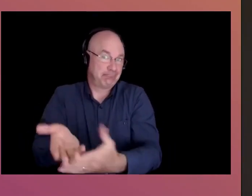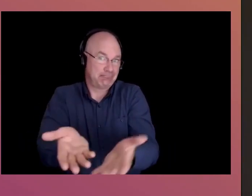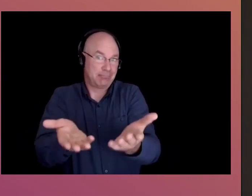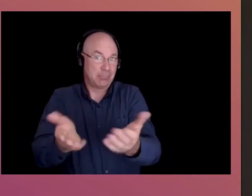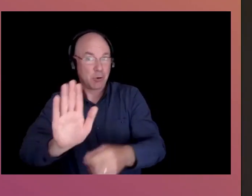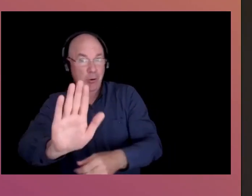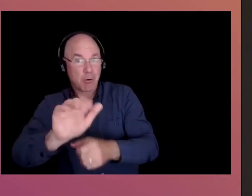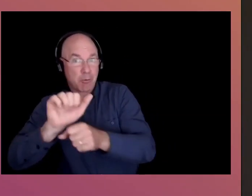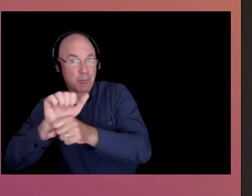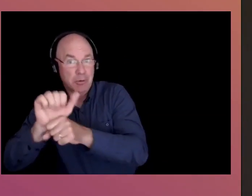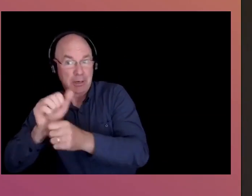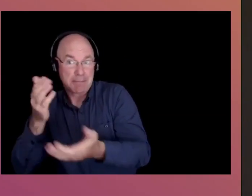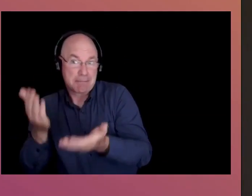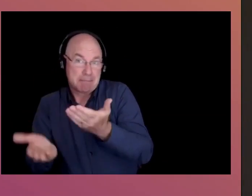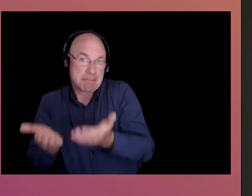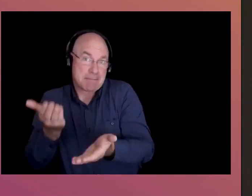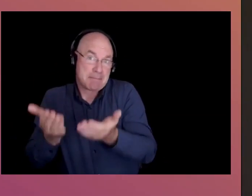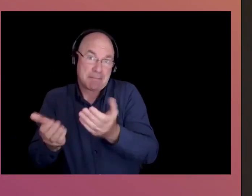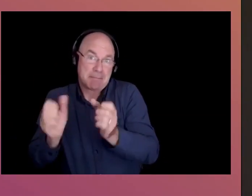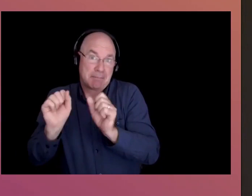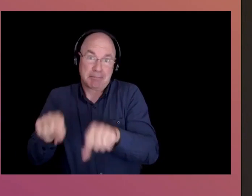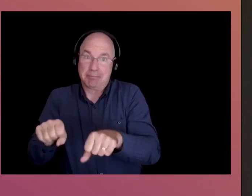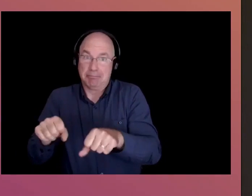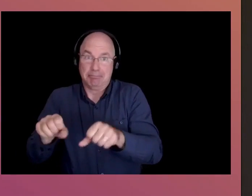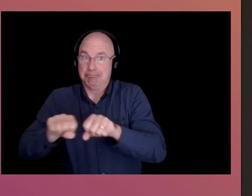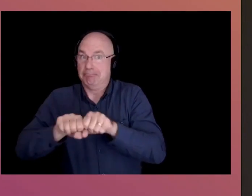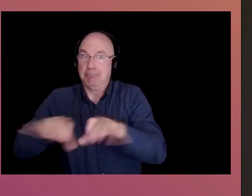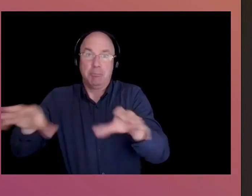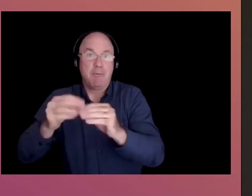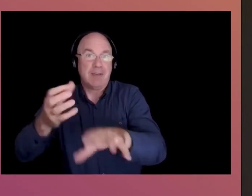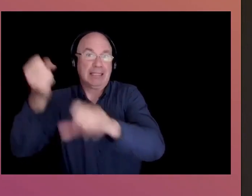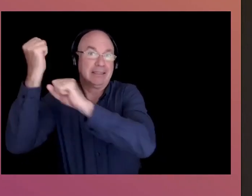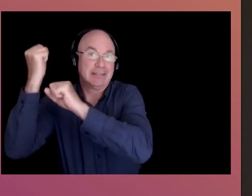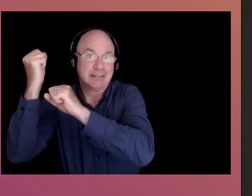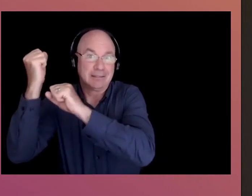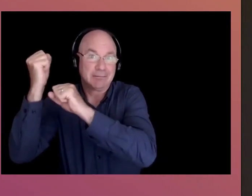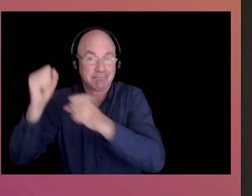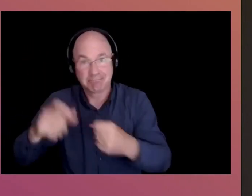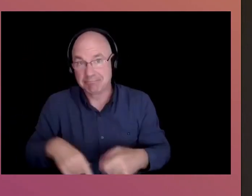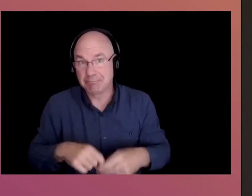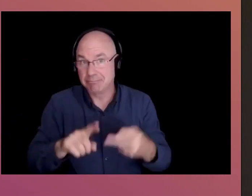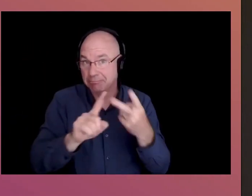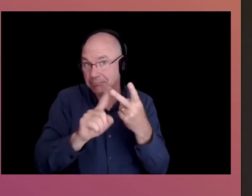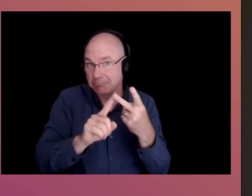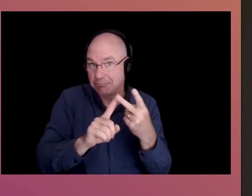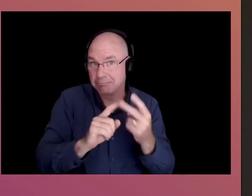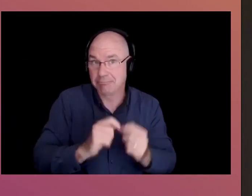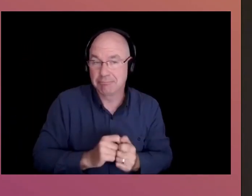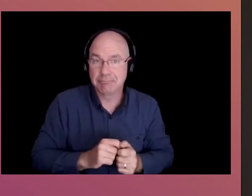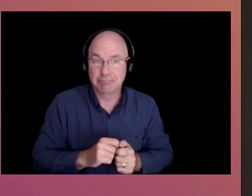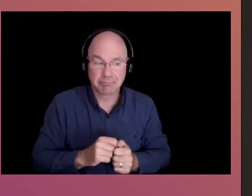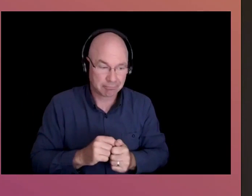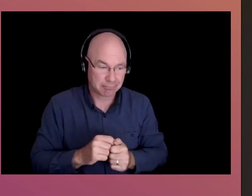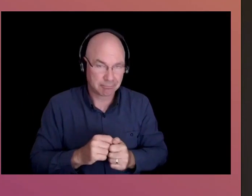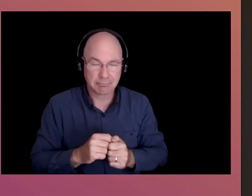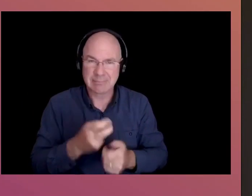have chances to be practically available in a quicker way. Second, it is a bit difficult to explain.